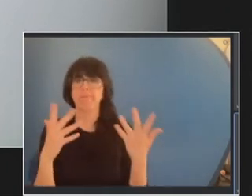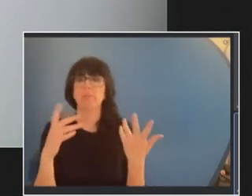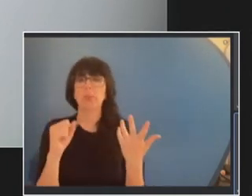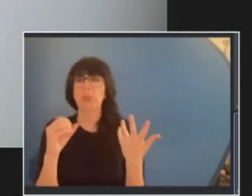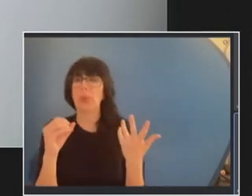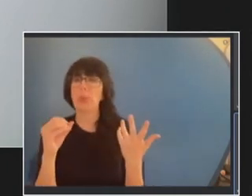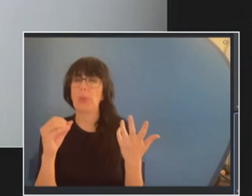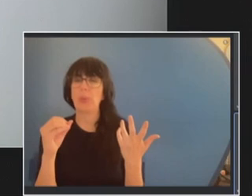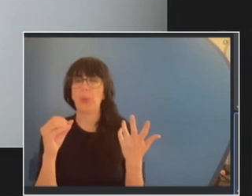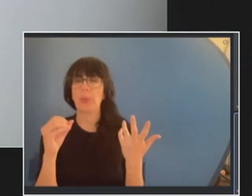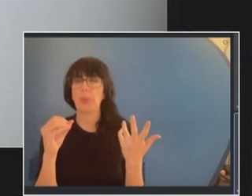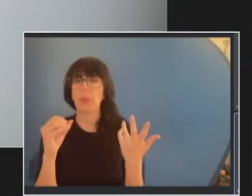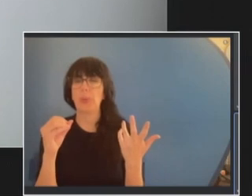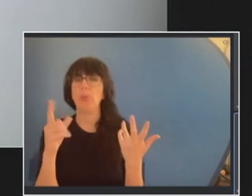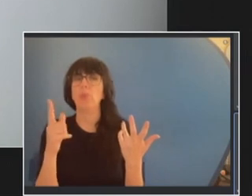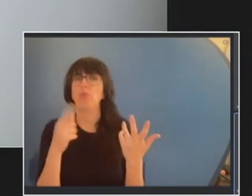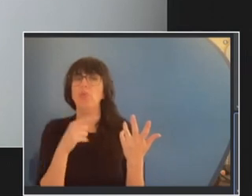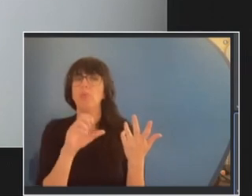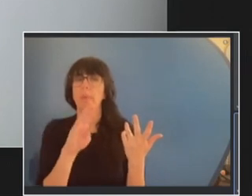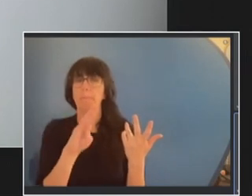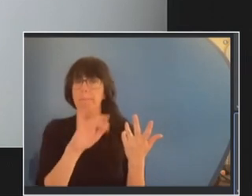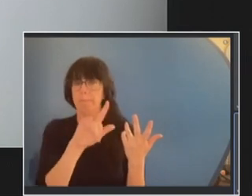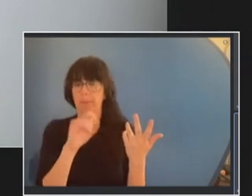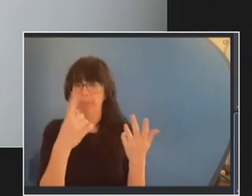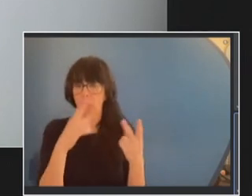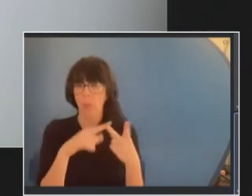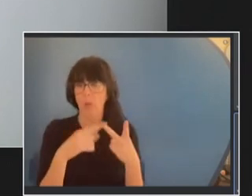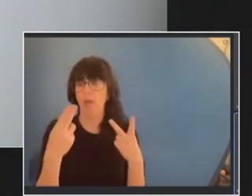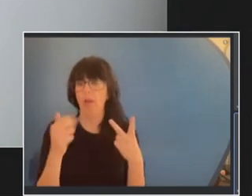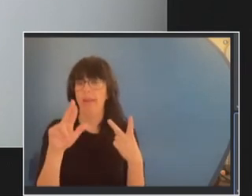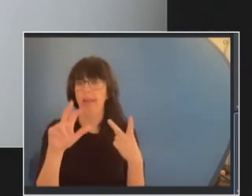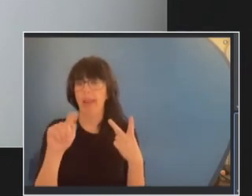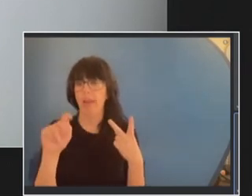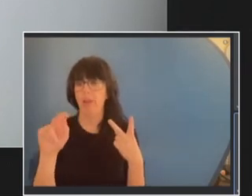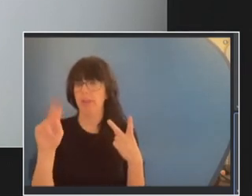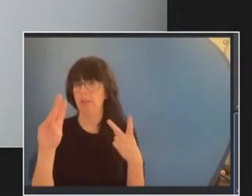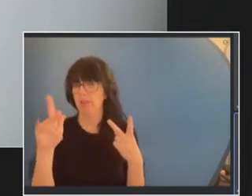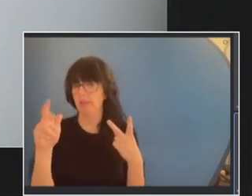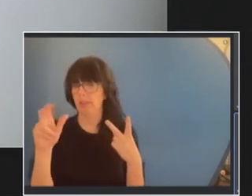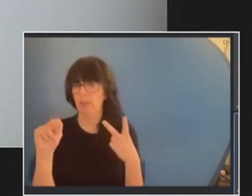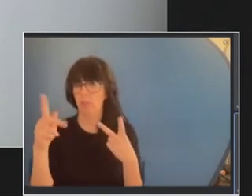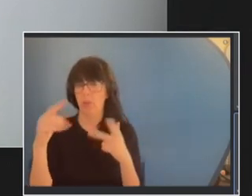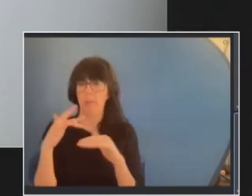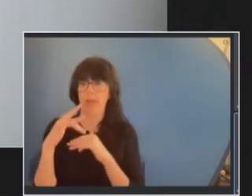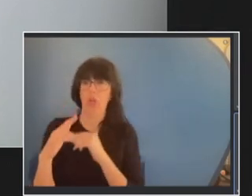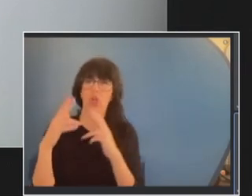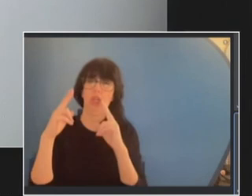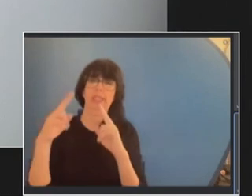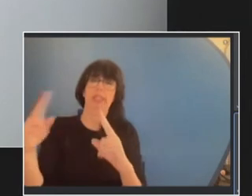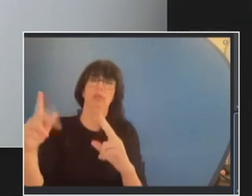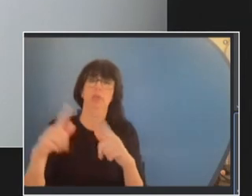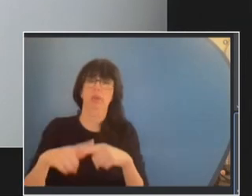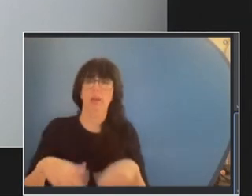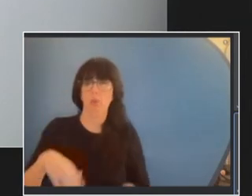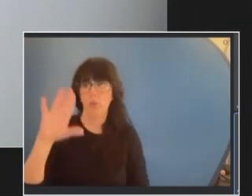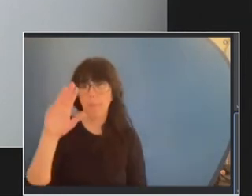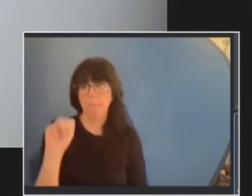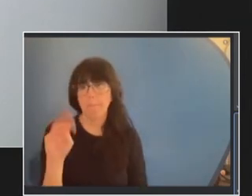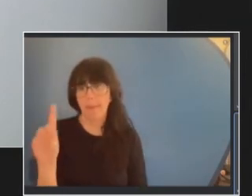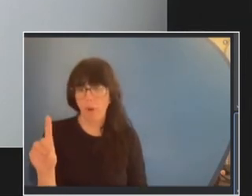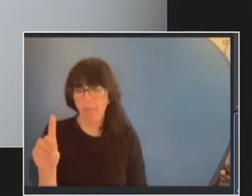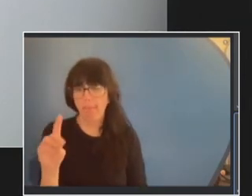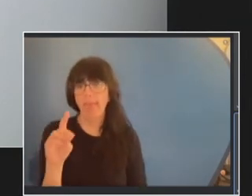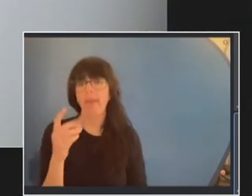She was one. And I mentioned the fact that Harriet Tubman was one of my early heroes. I grew up in Maryland, and Harriet Tubman was